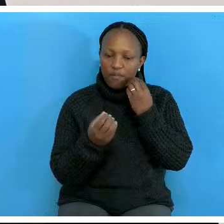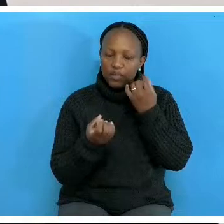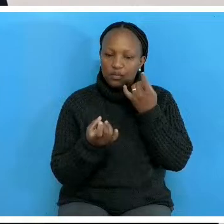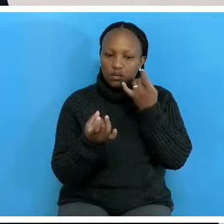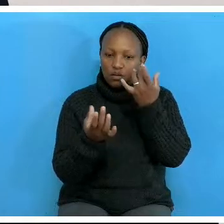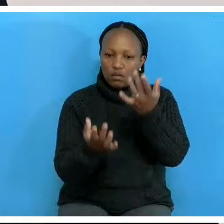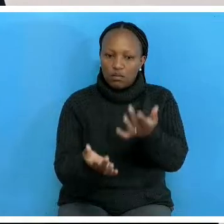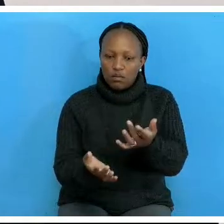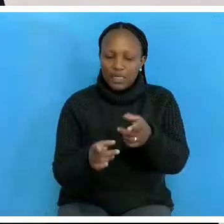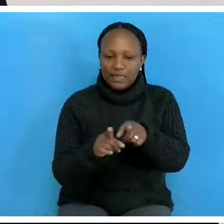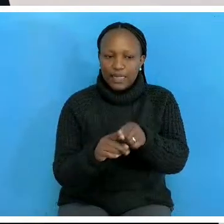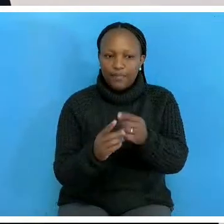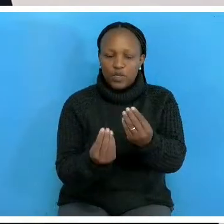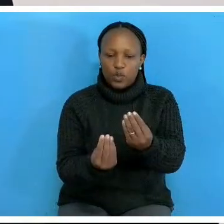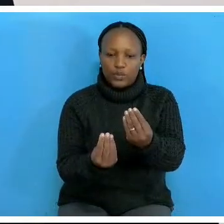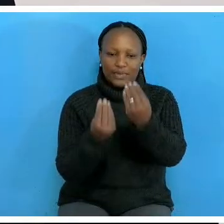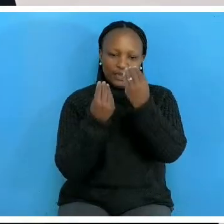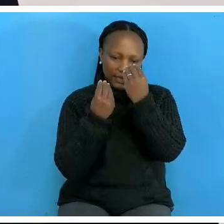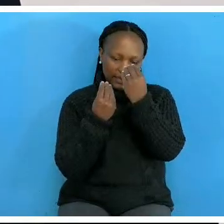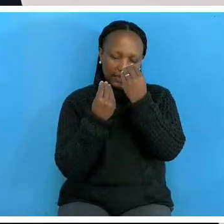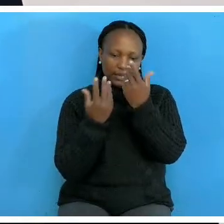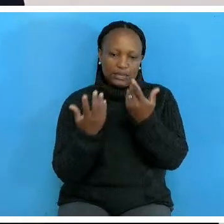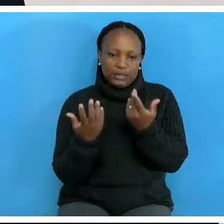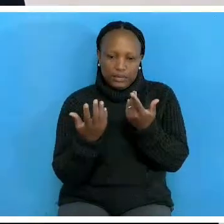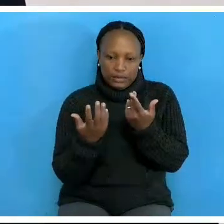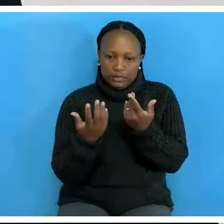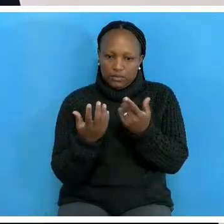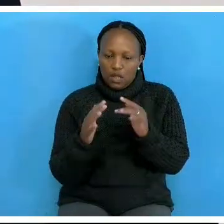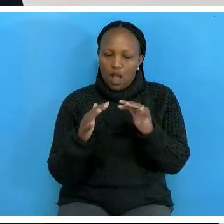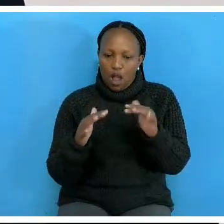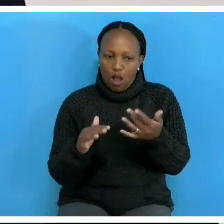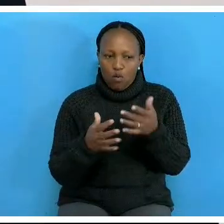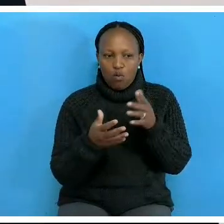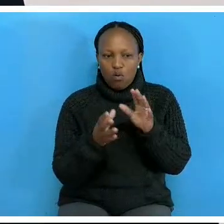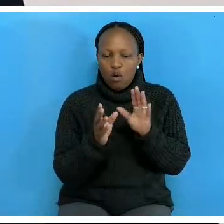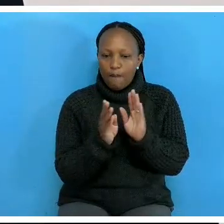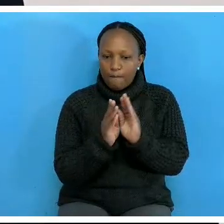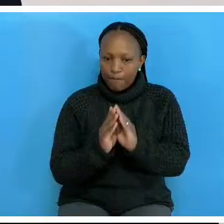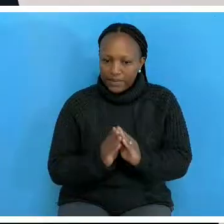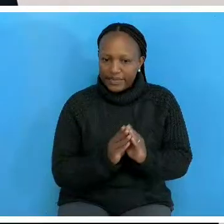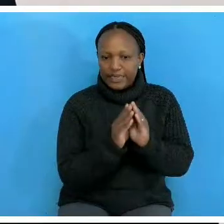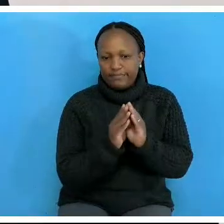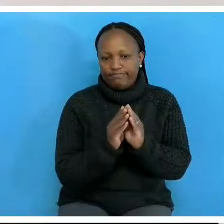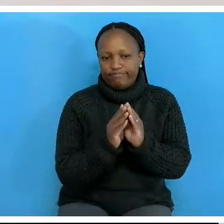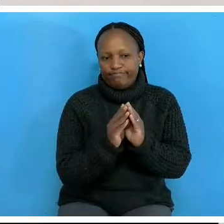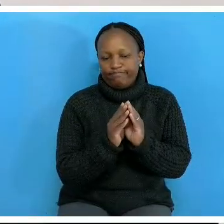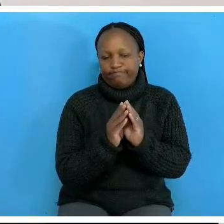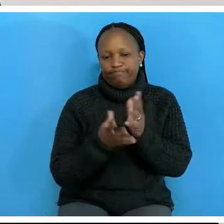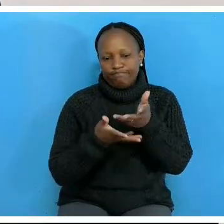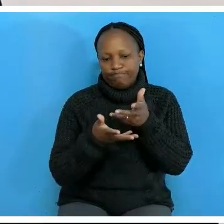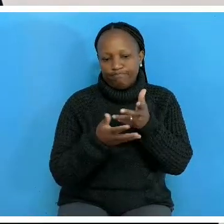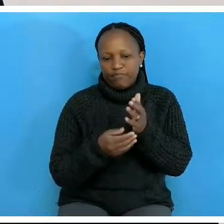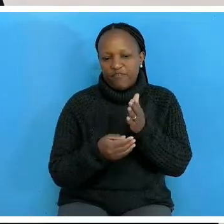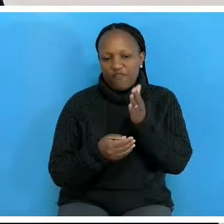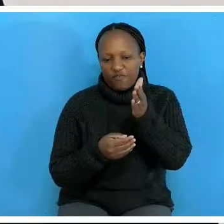also teaching us lessons in terms of how to engage with you properly in the future.